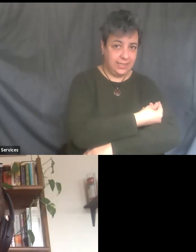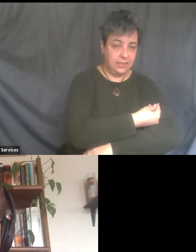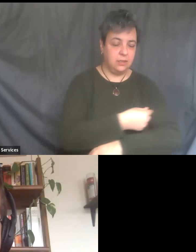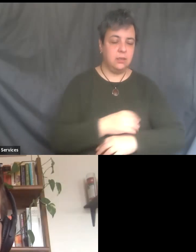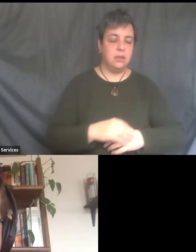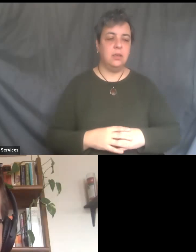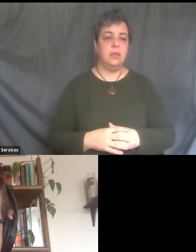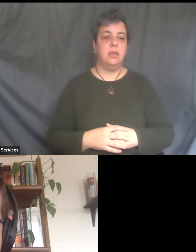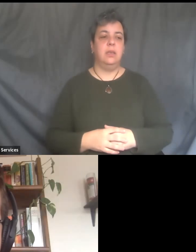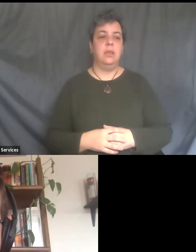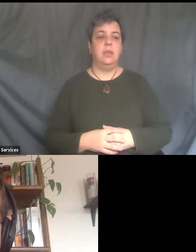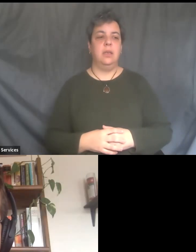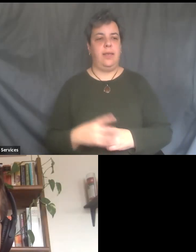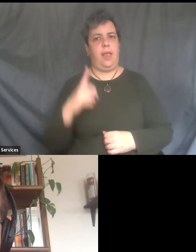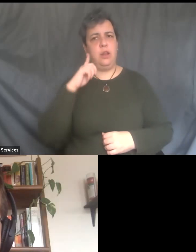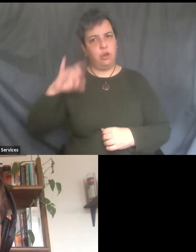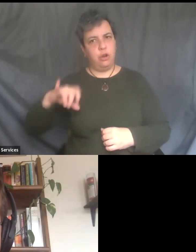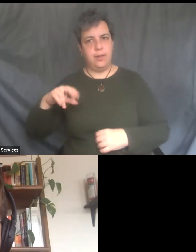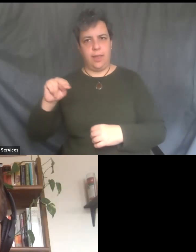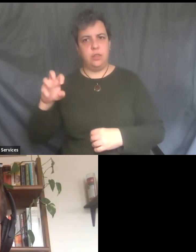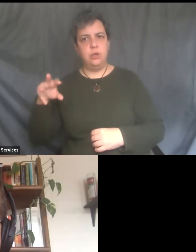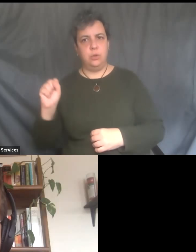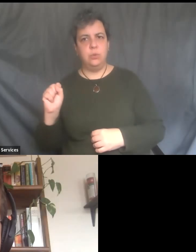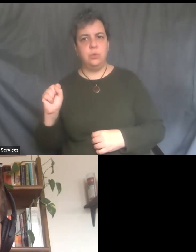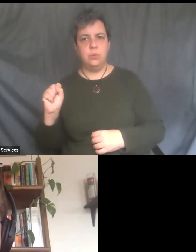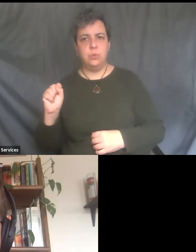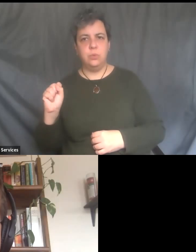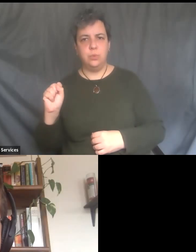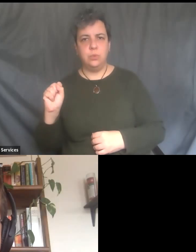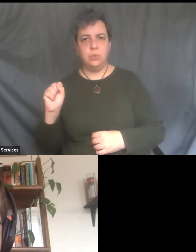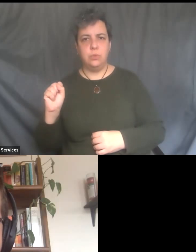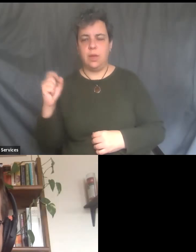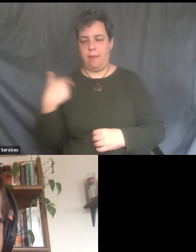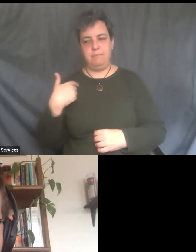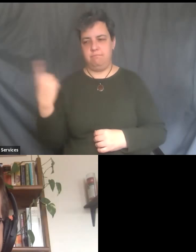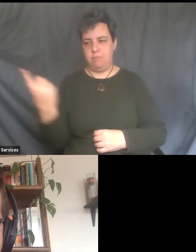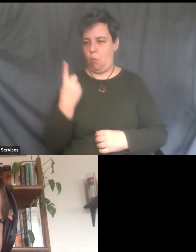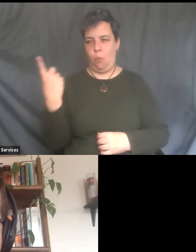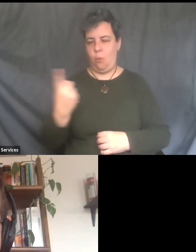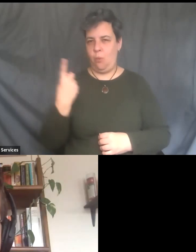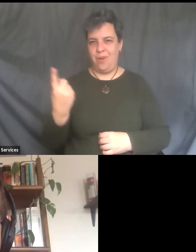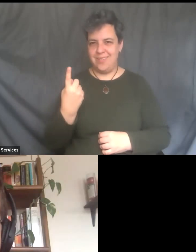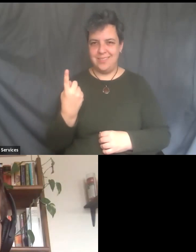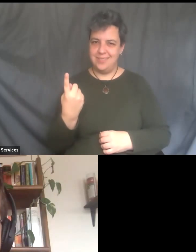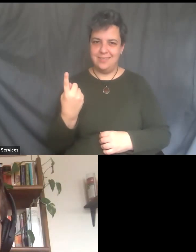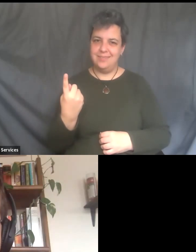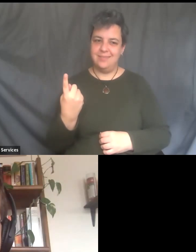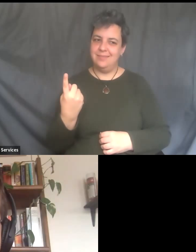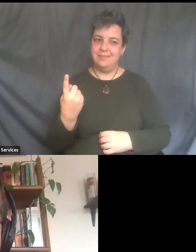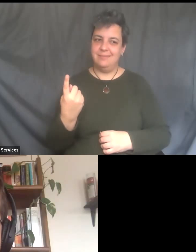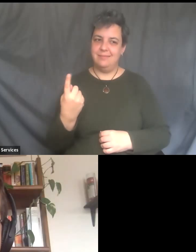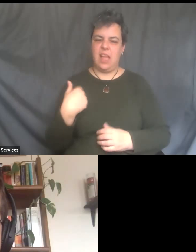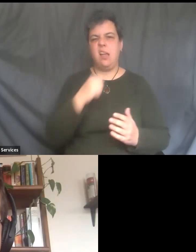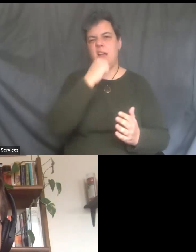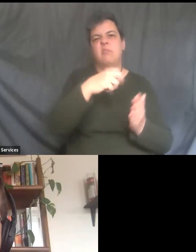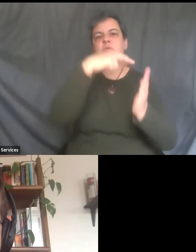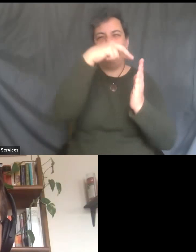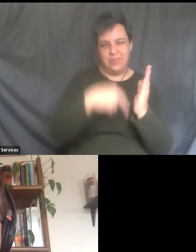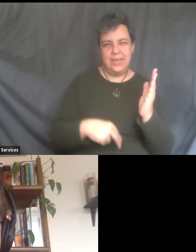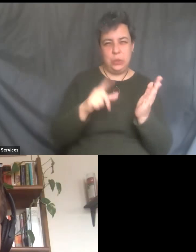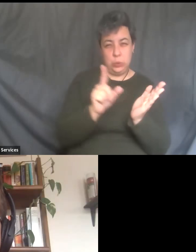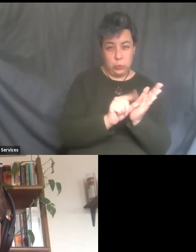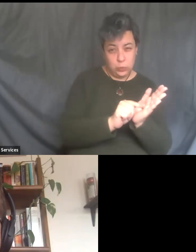heard it on the news. I'm always constantly, I don't read the newspaper, but